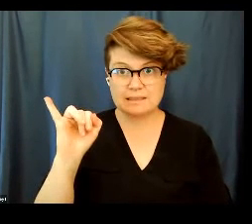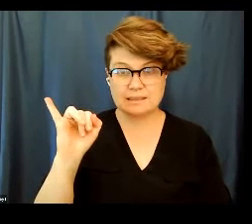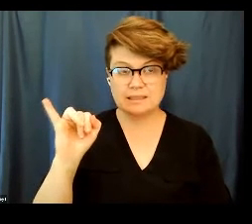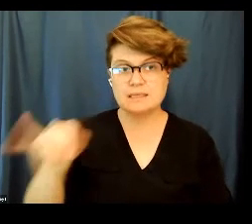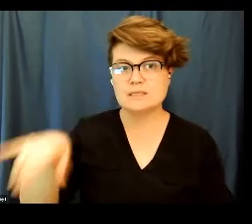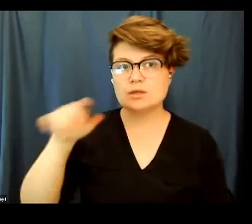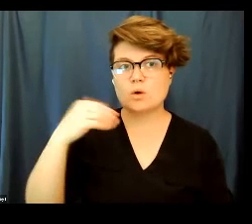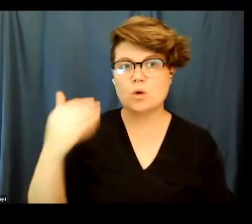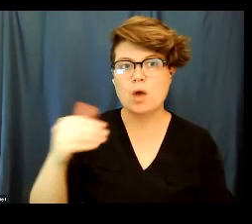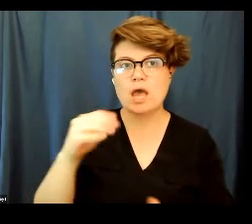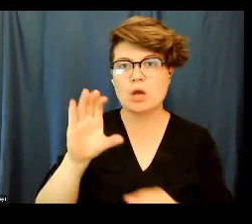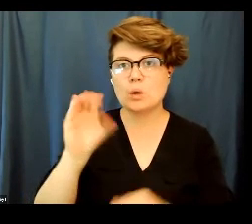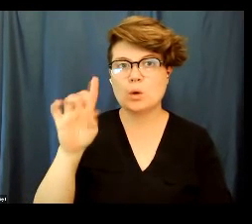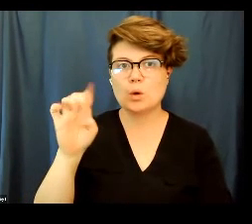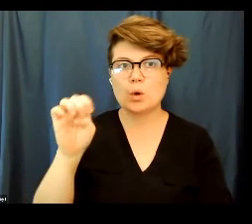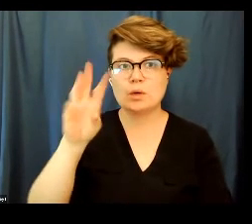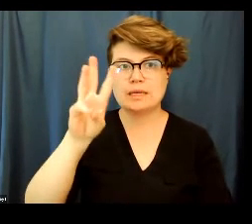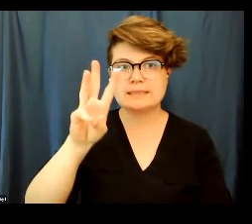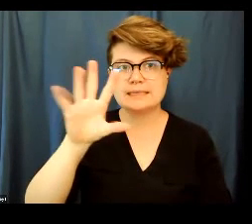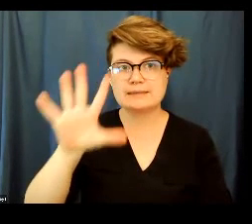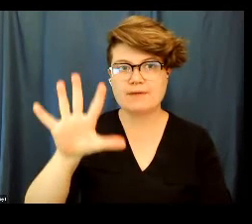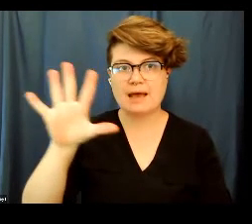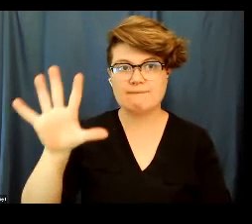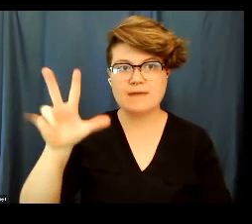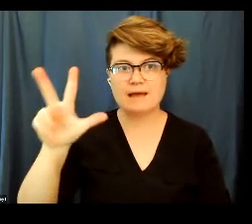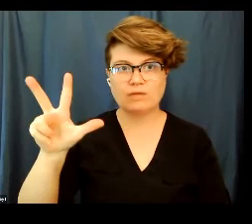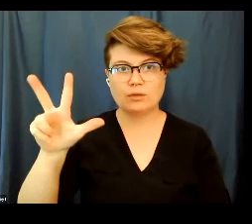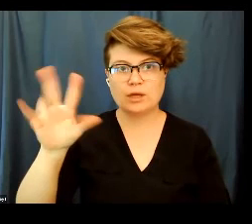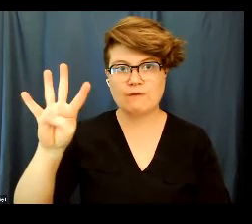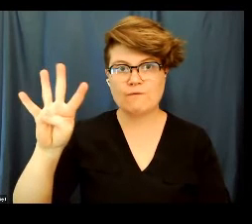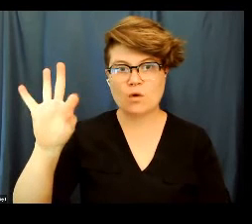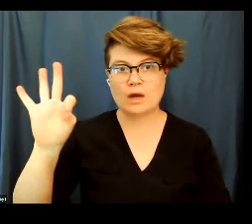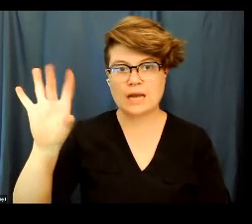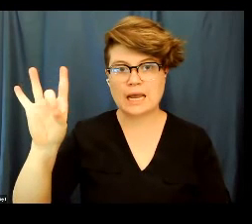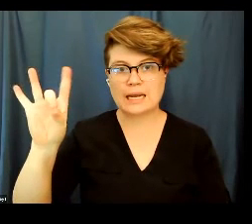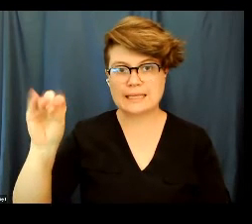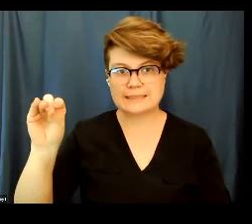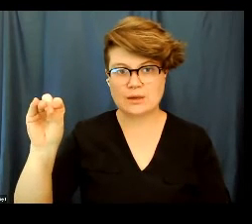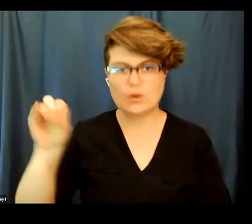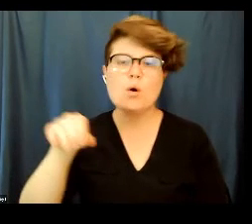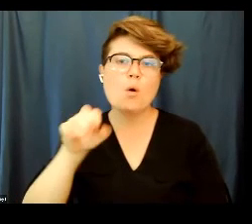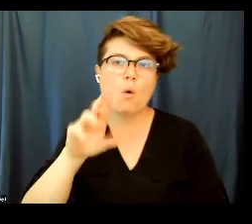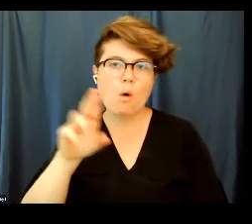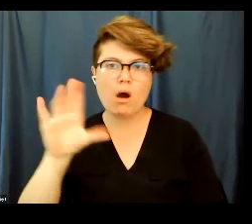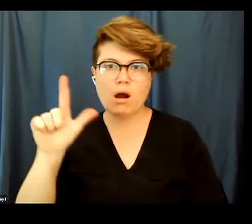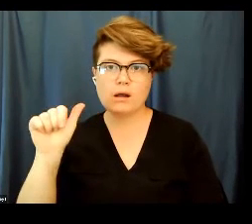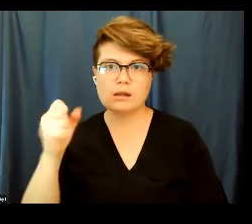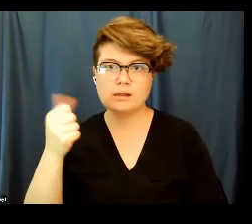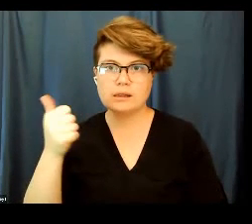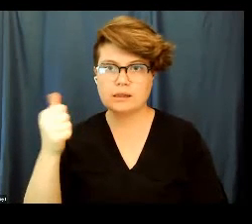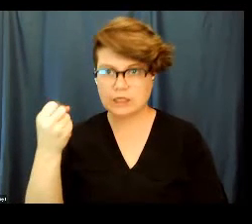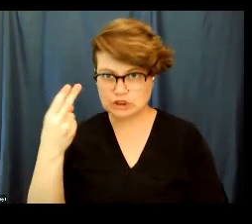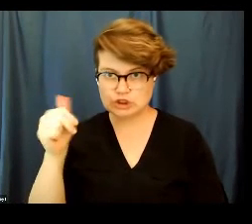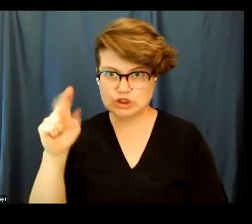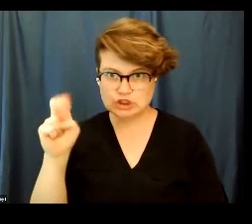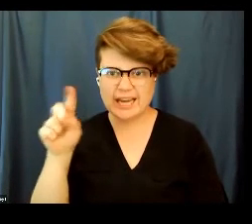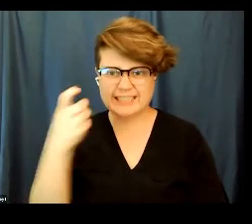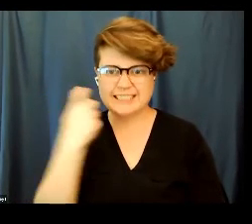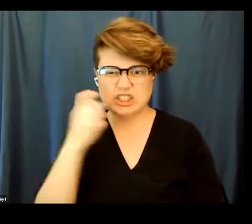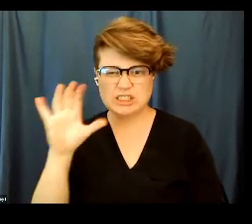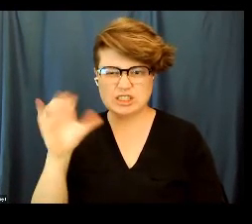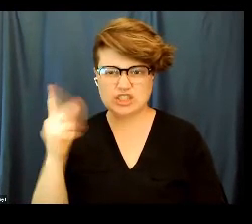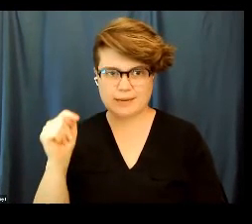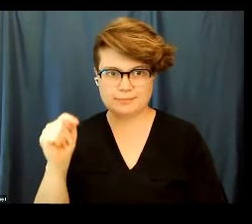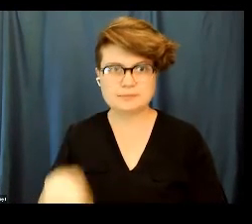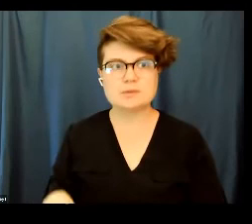65534980. Or you can follow the link that Lachey just dropped in the chat. And the question today is, the SART in my